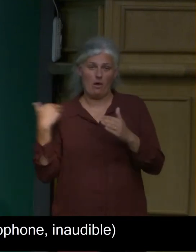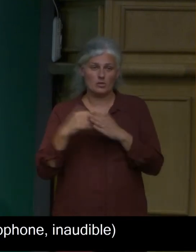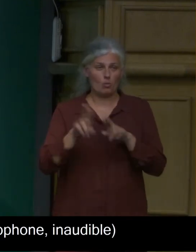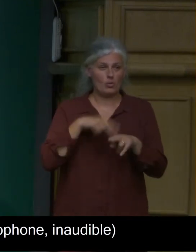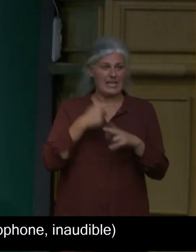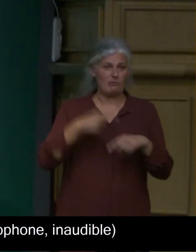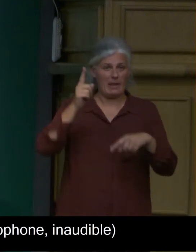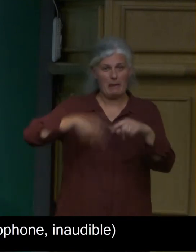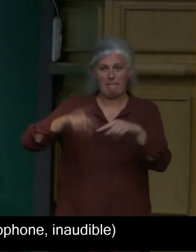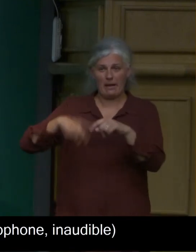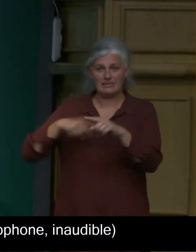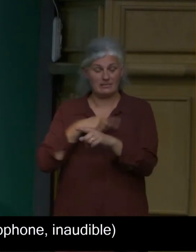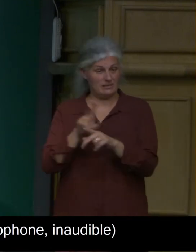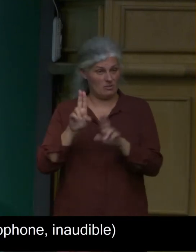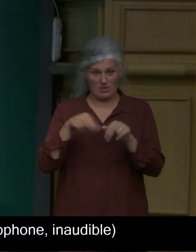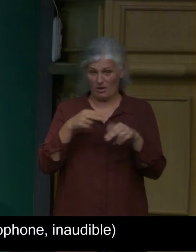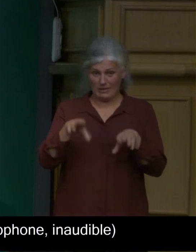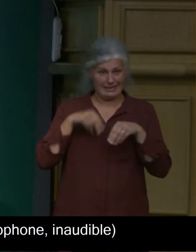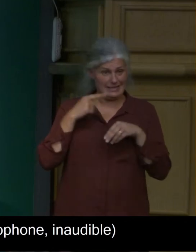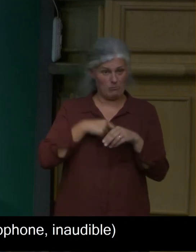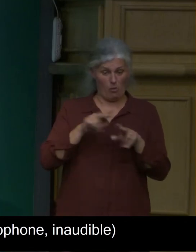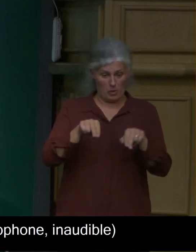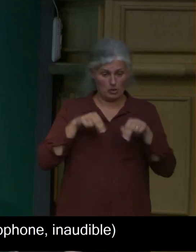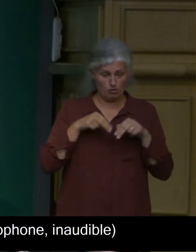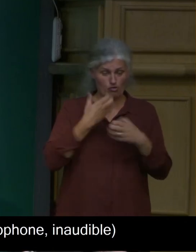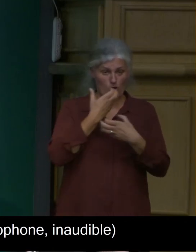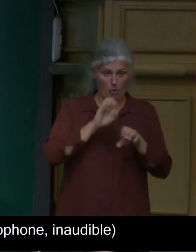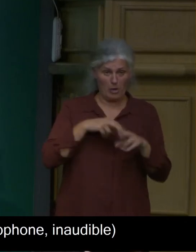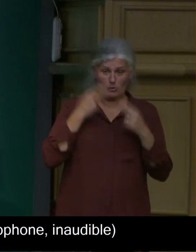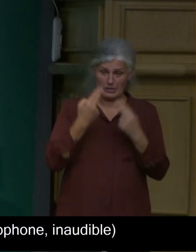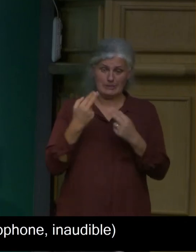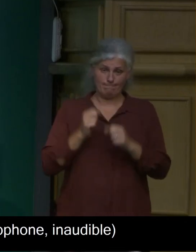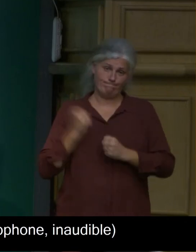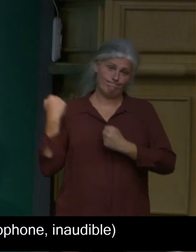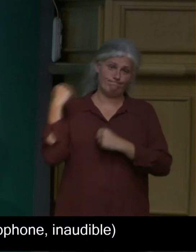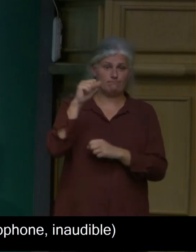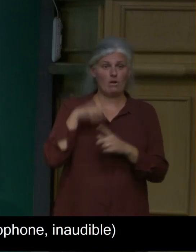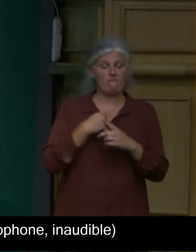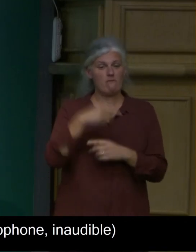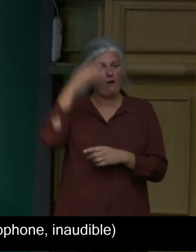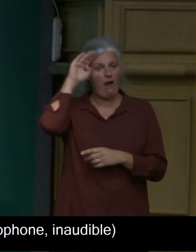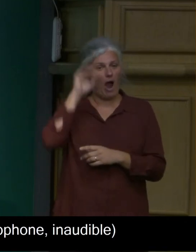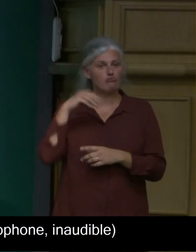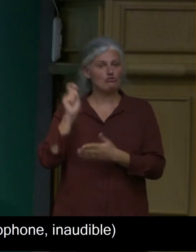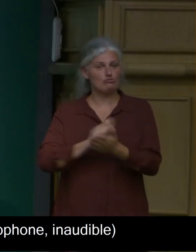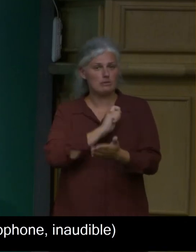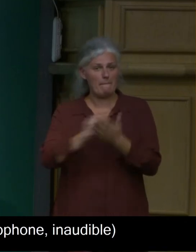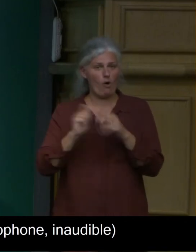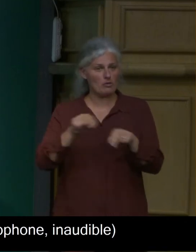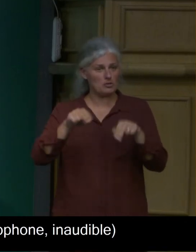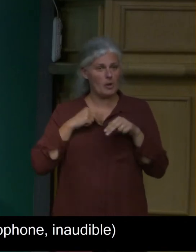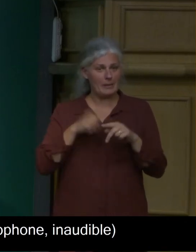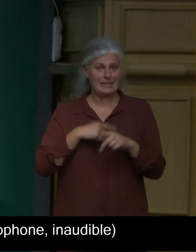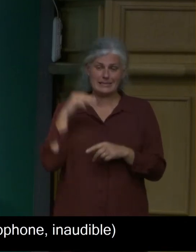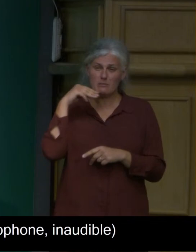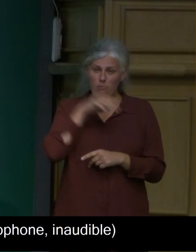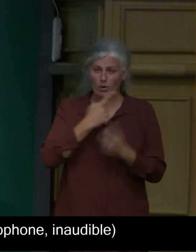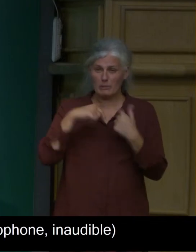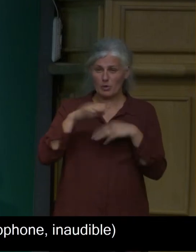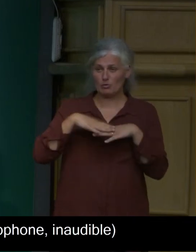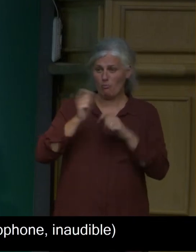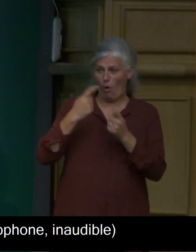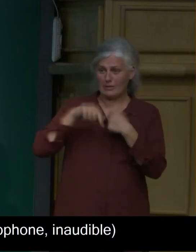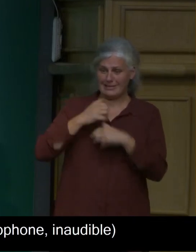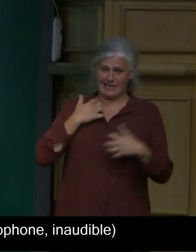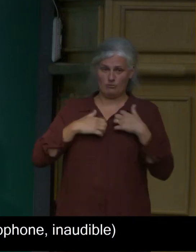assumption this is we need to stand up Rose democracy or a sovereignty in Orange neutrality it's political because Wars don't